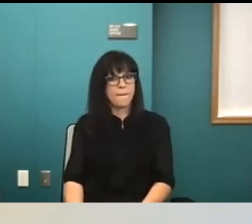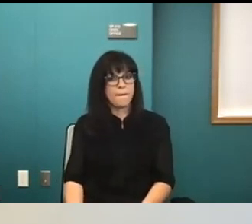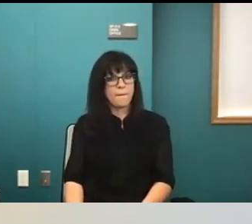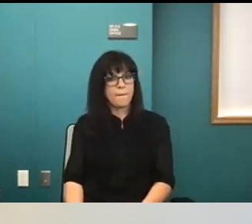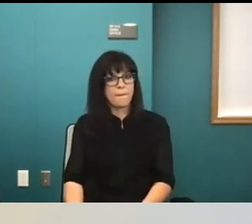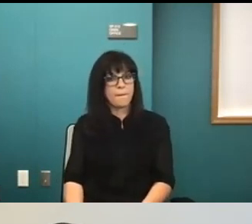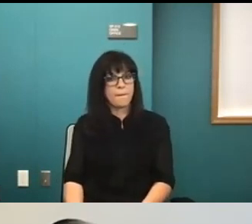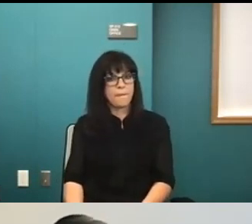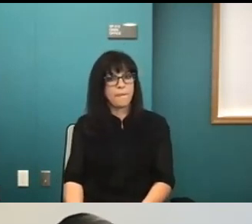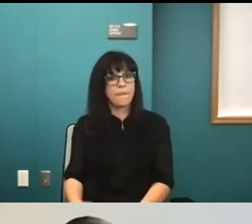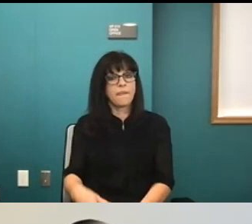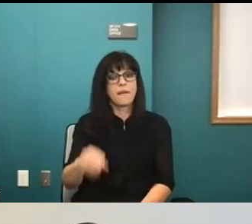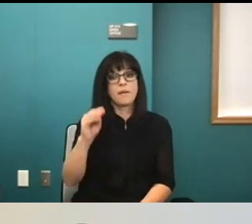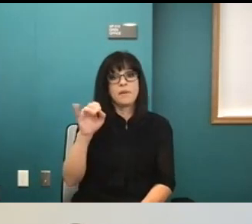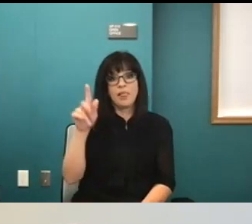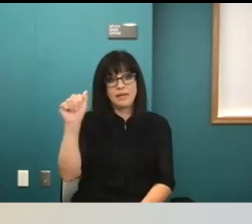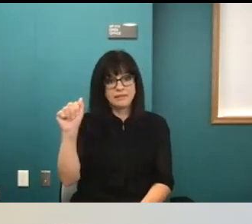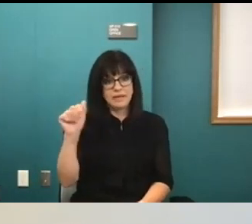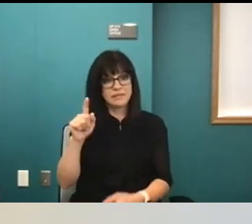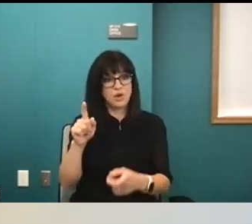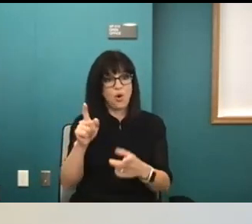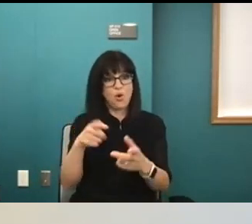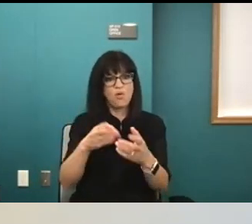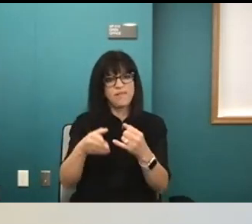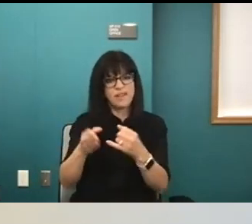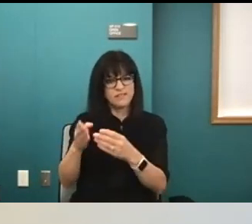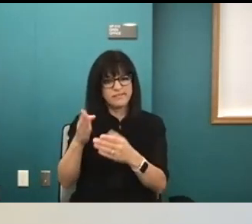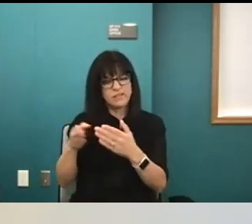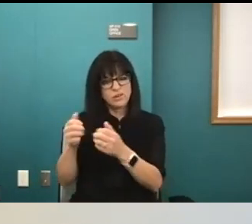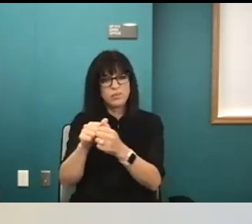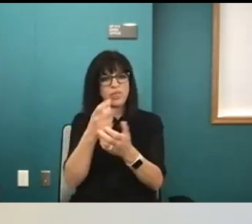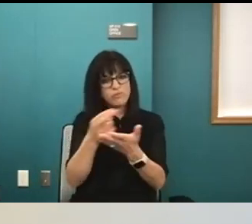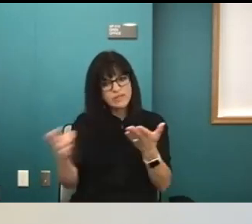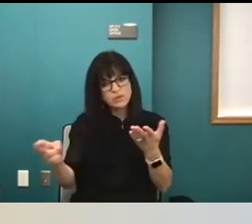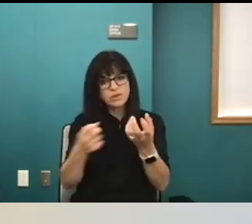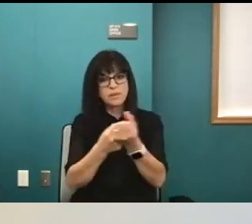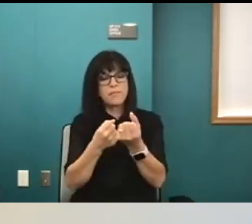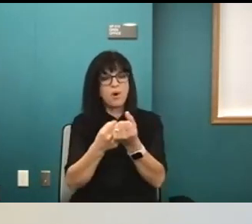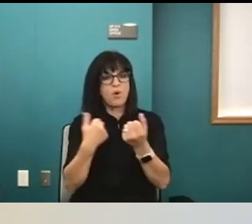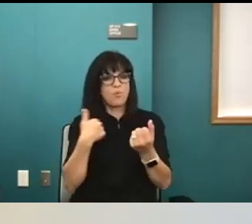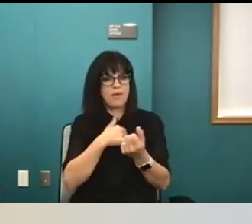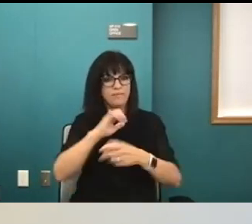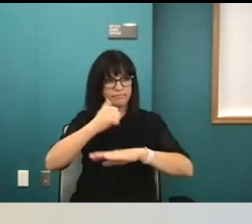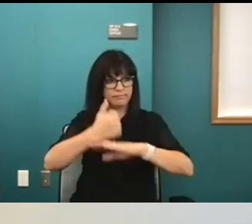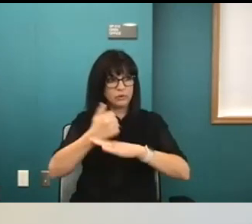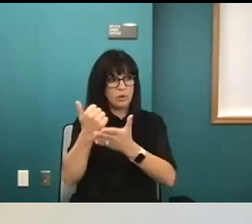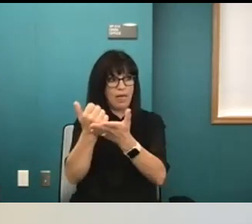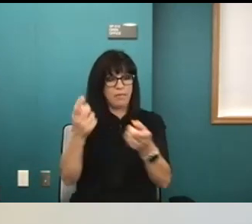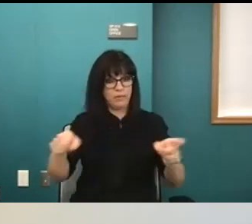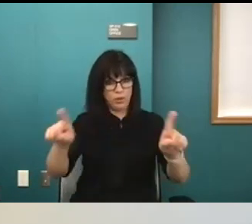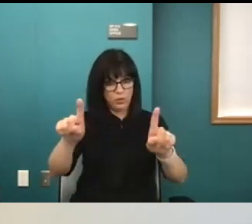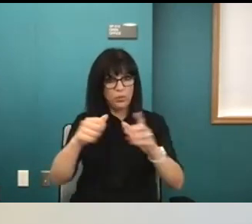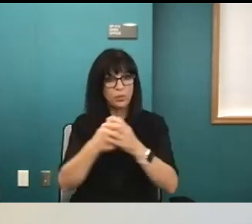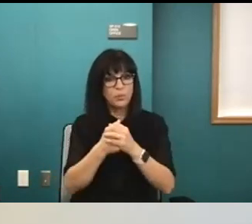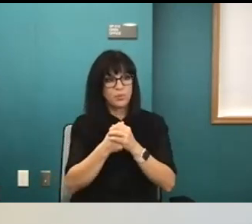All right, we're just going to wrap it up a little bit with some resources and supports that we have in place to help you guys out, as well as